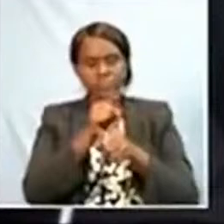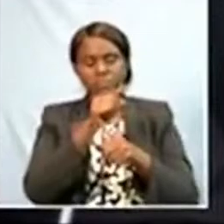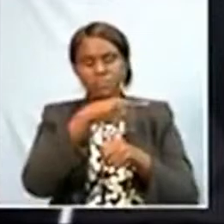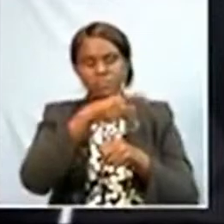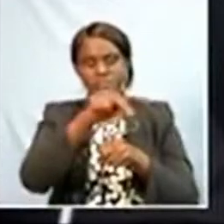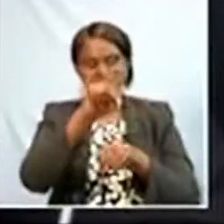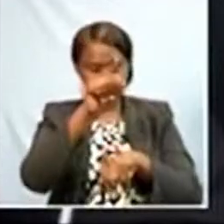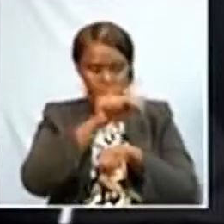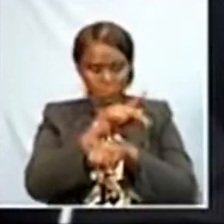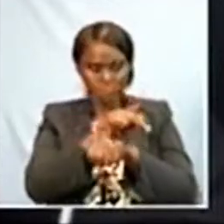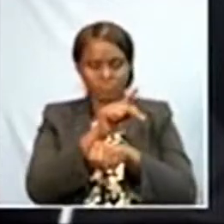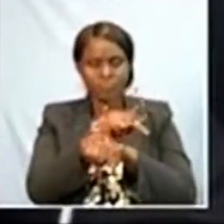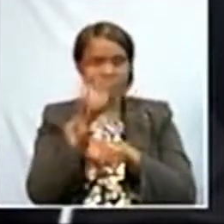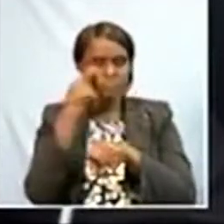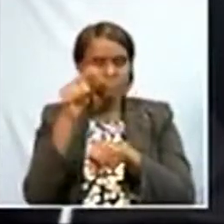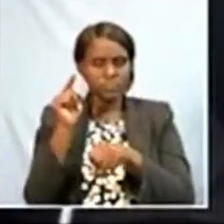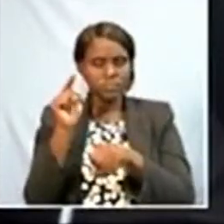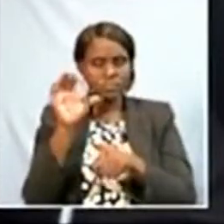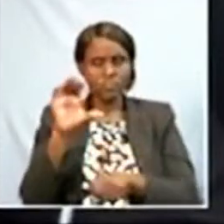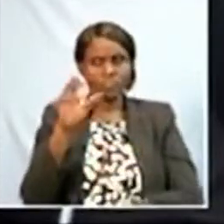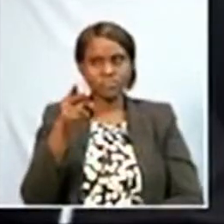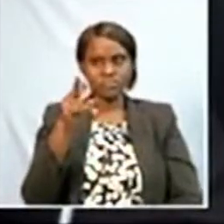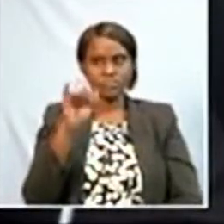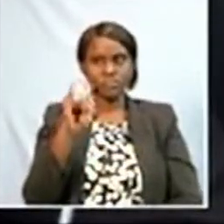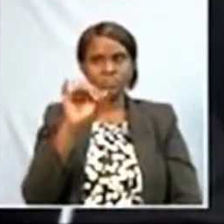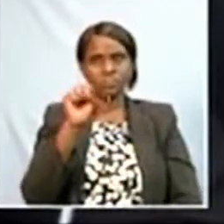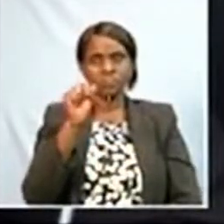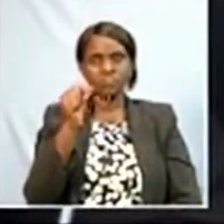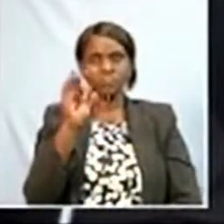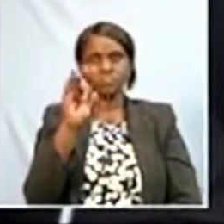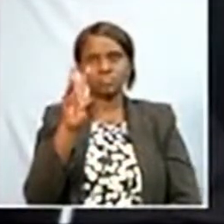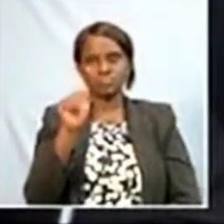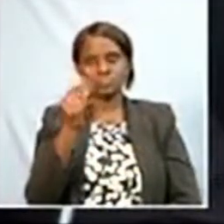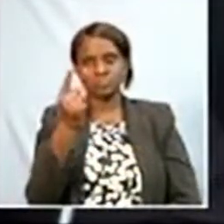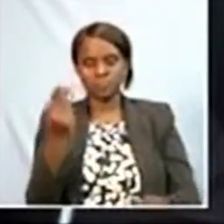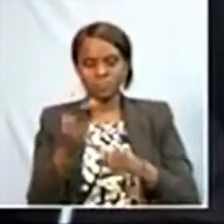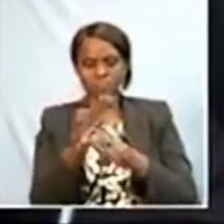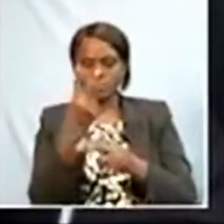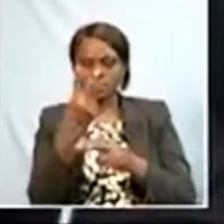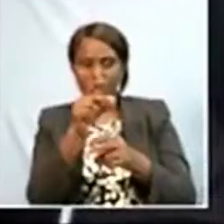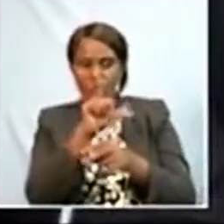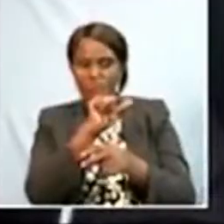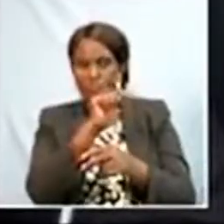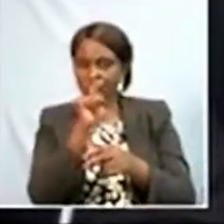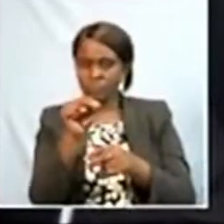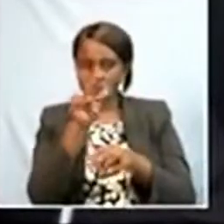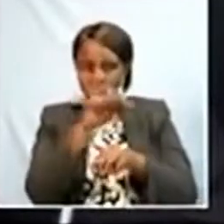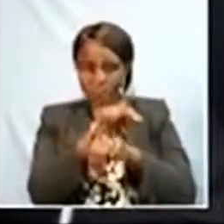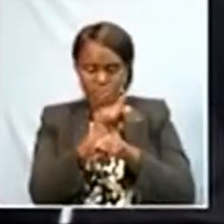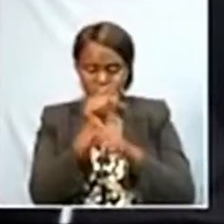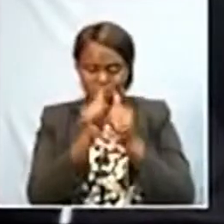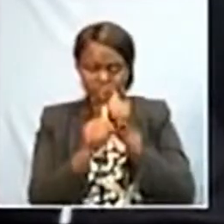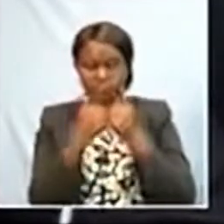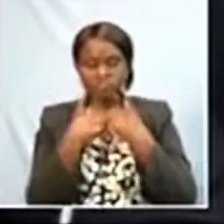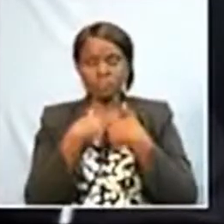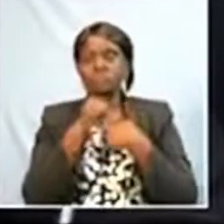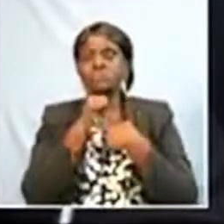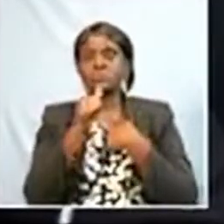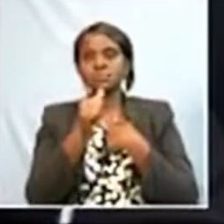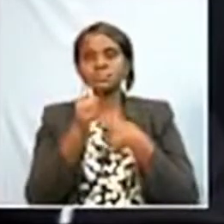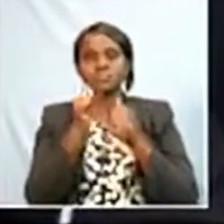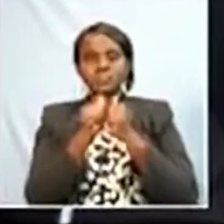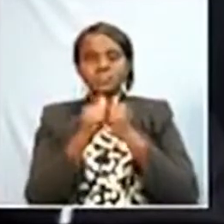projects for Chisafa Primary School, 1x2 classroom block, a 2022 project which